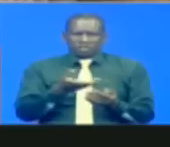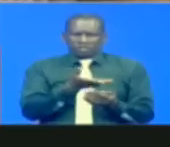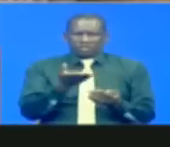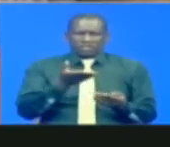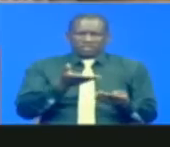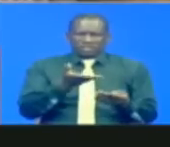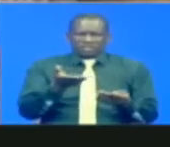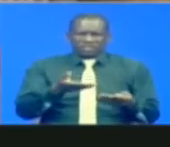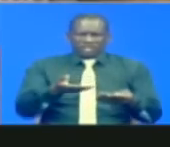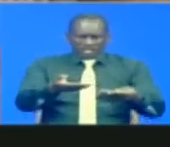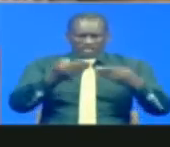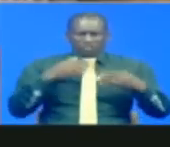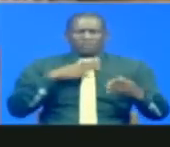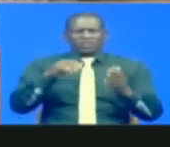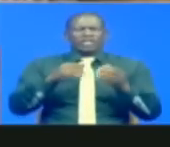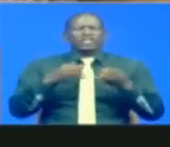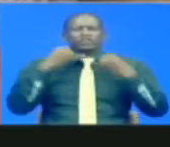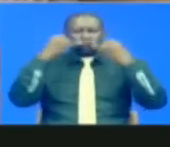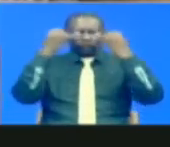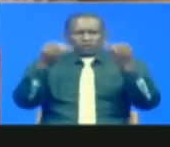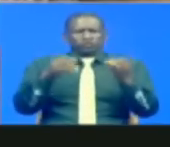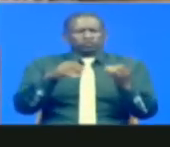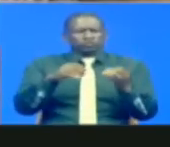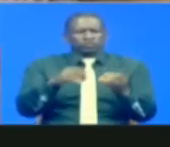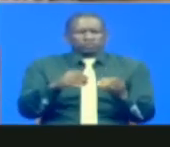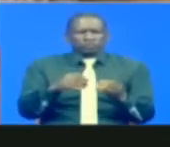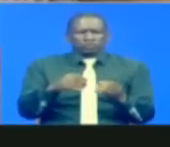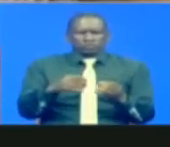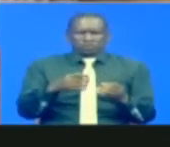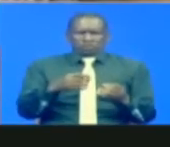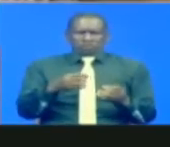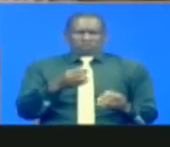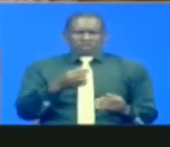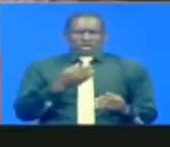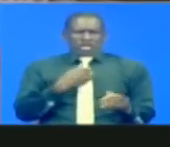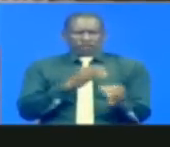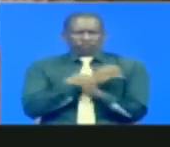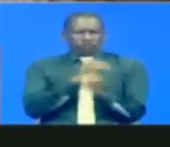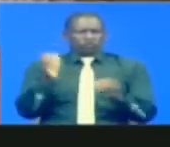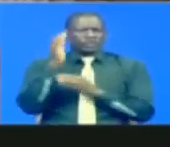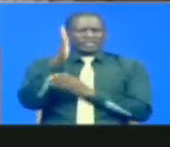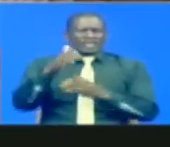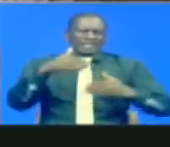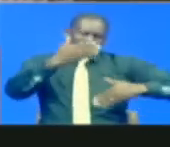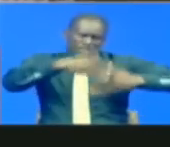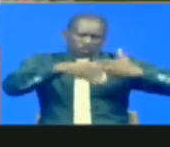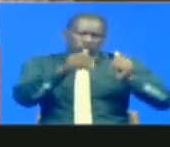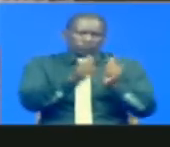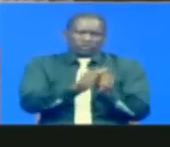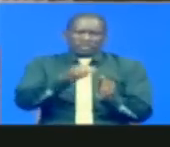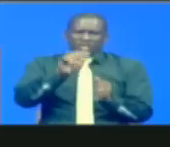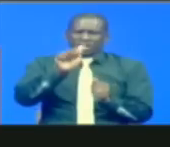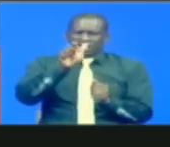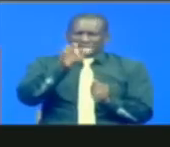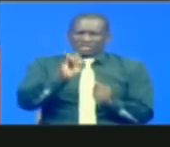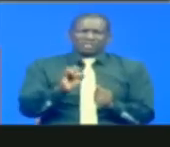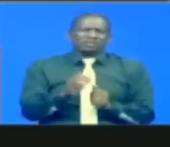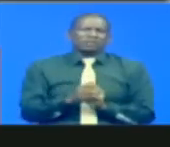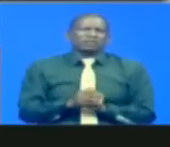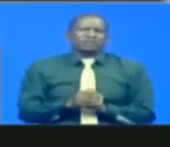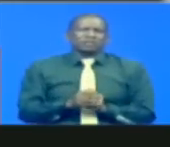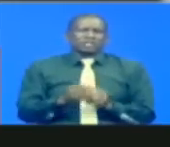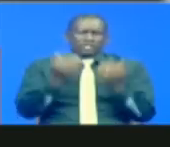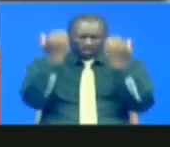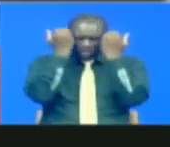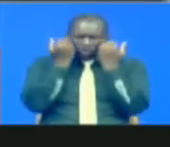they give their details. So me, I don't have any direct connection with Ali Salim Gichunge. The court